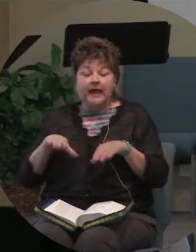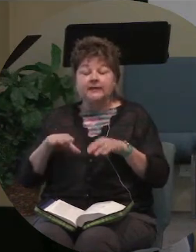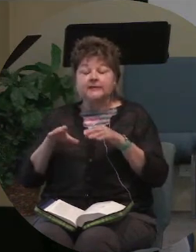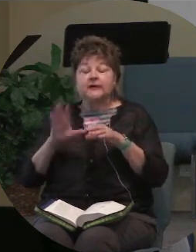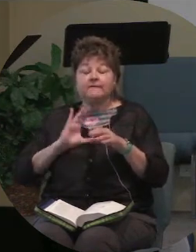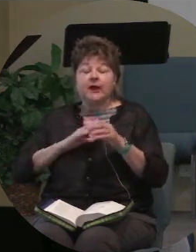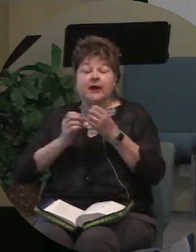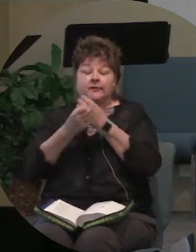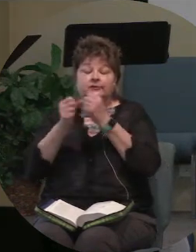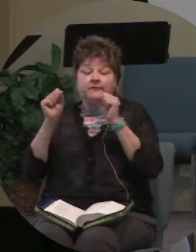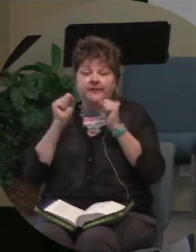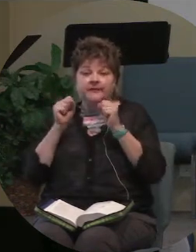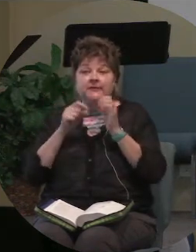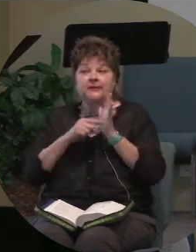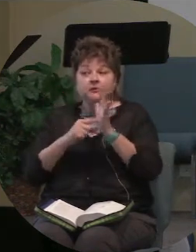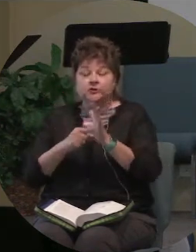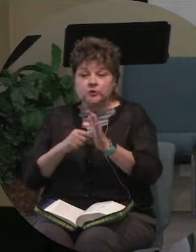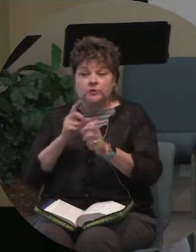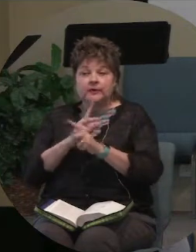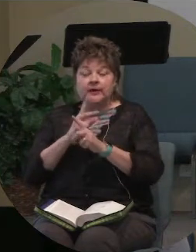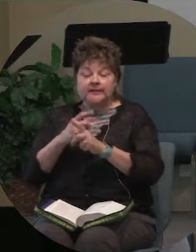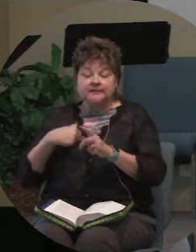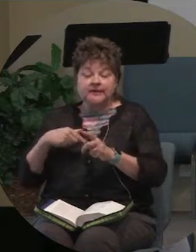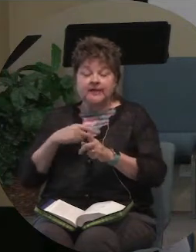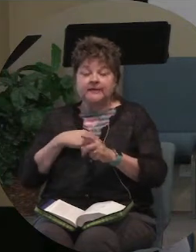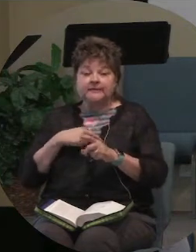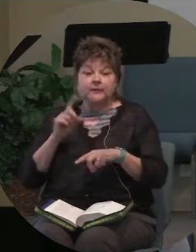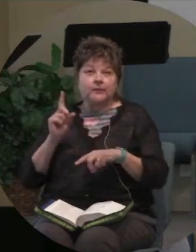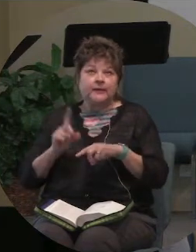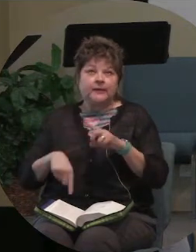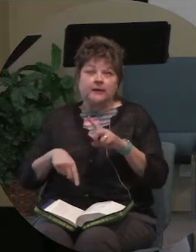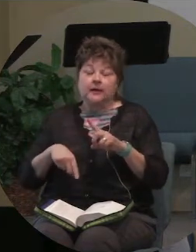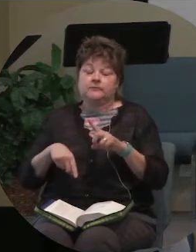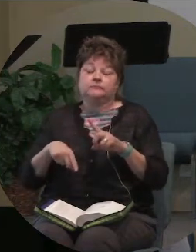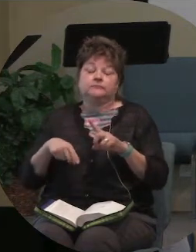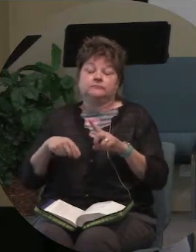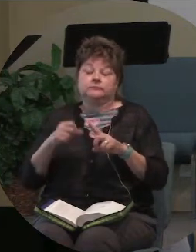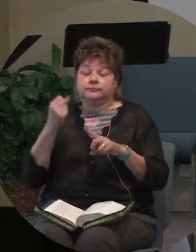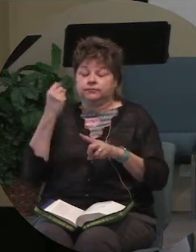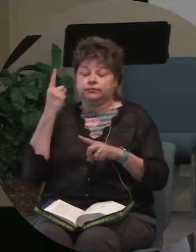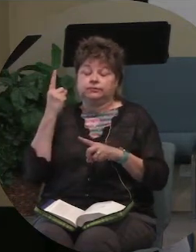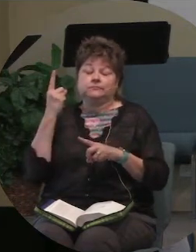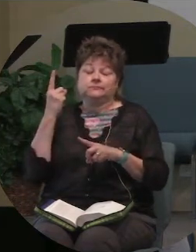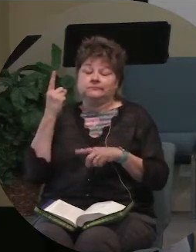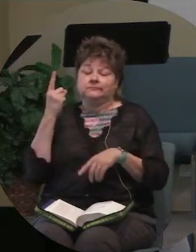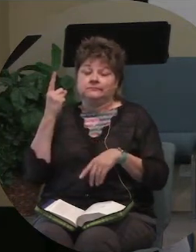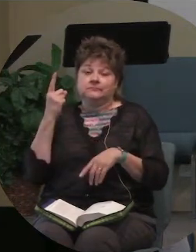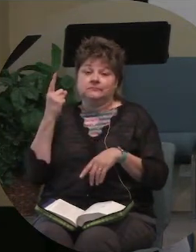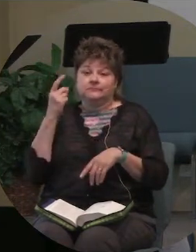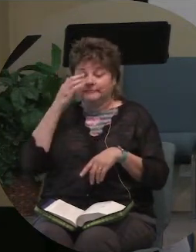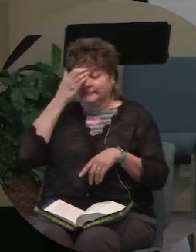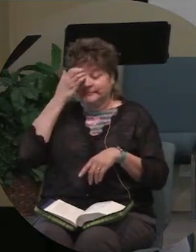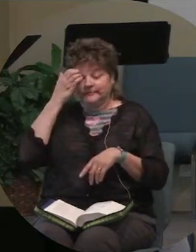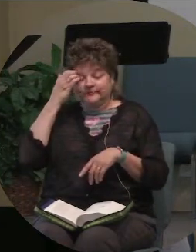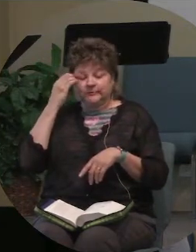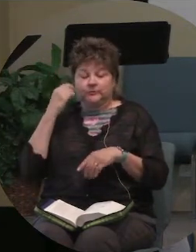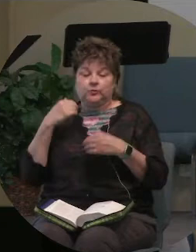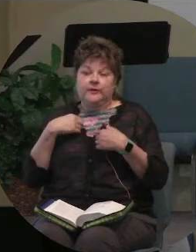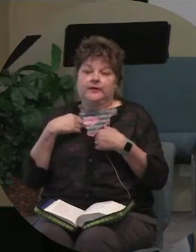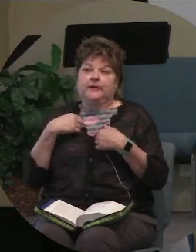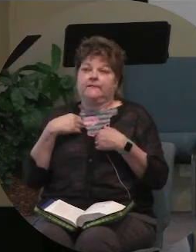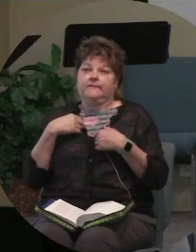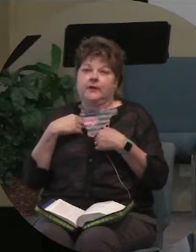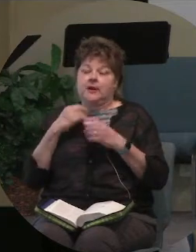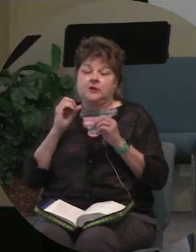displayed kindness to us that we honestly can't even grasp or fathom. Because we have no right